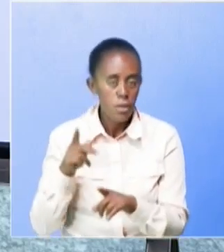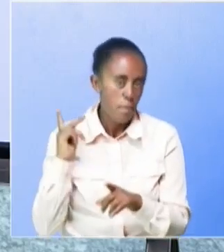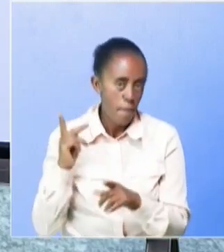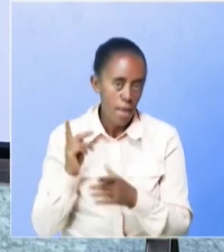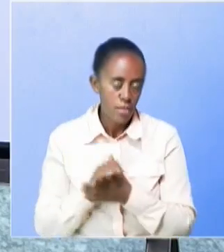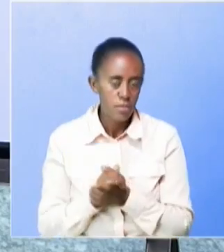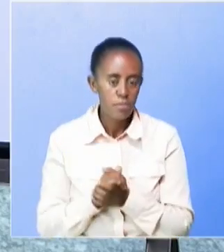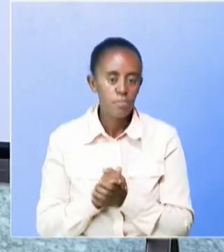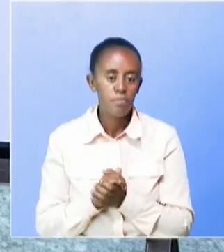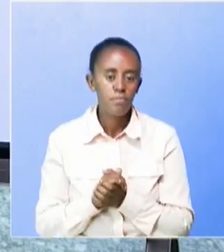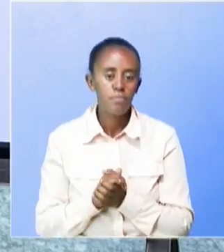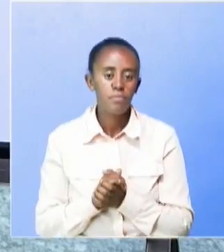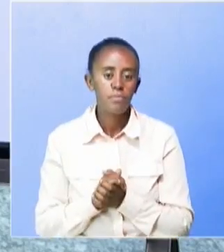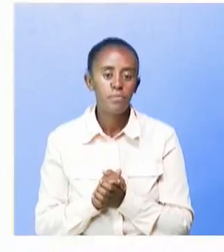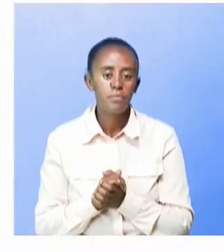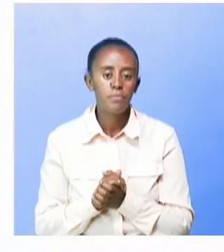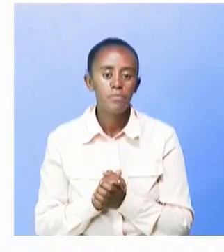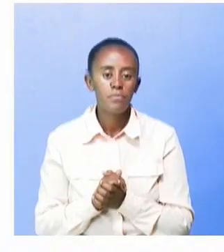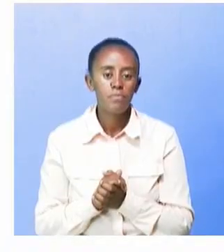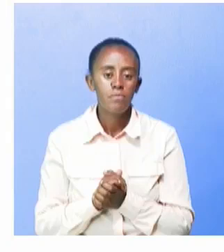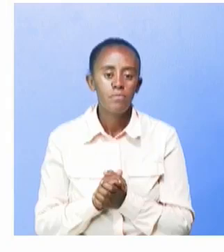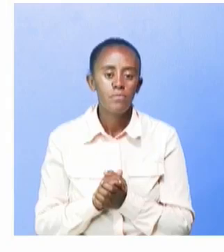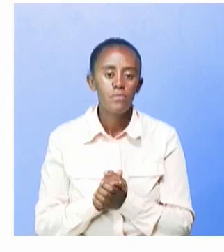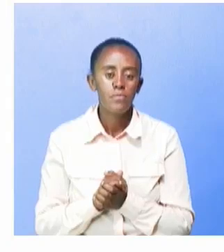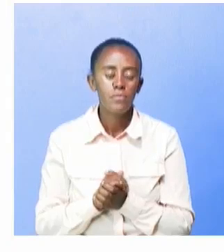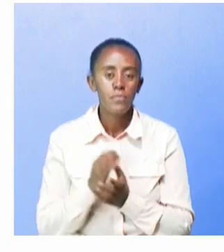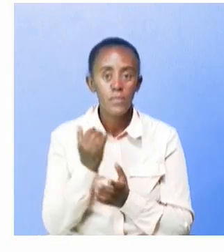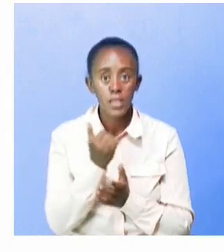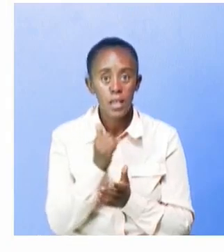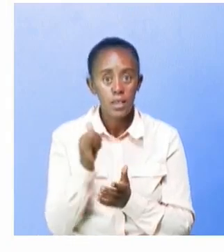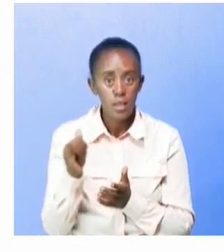The last one, the past perfect, is they